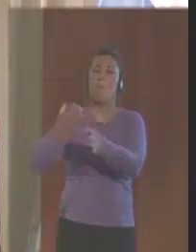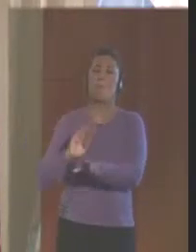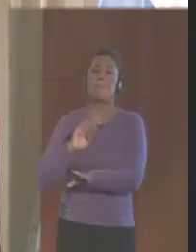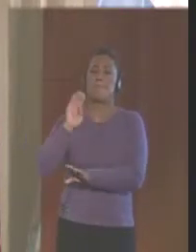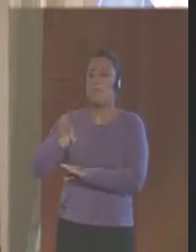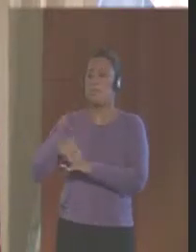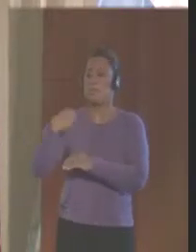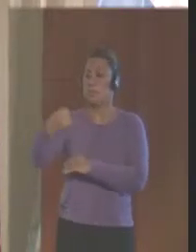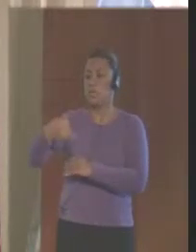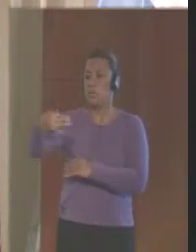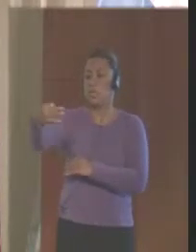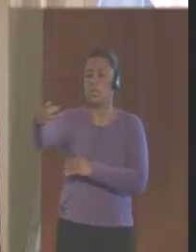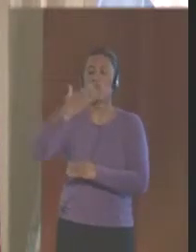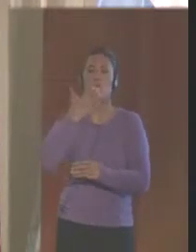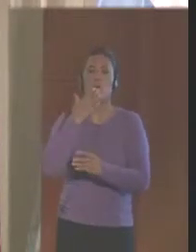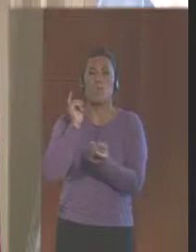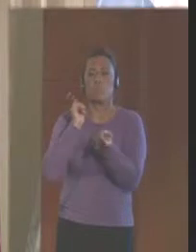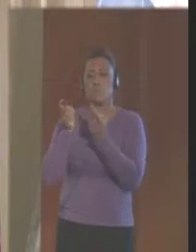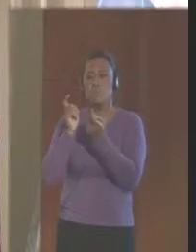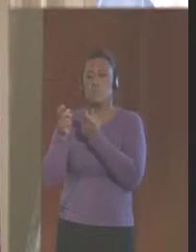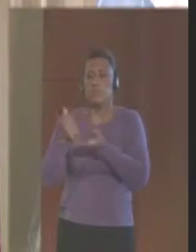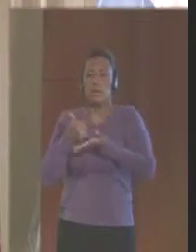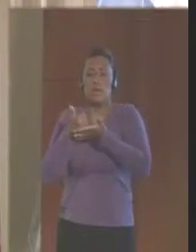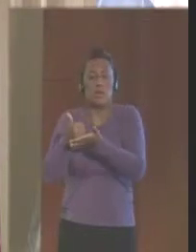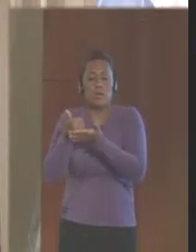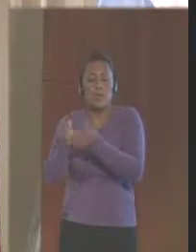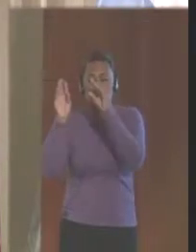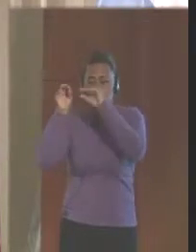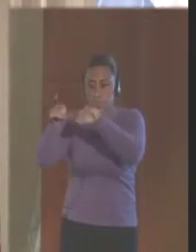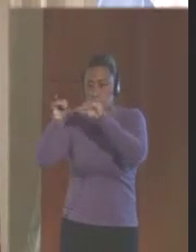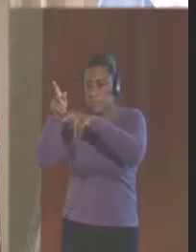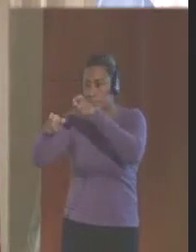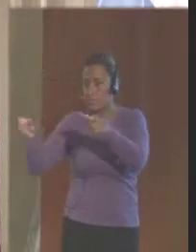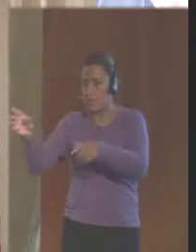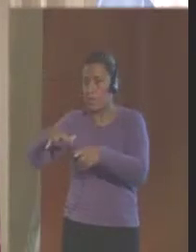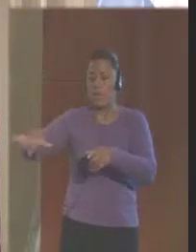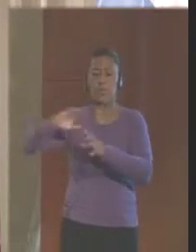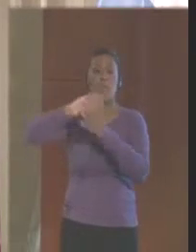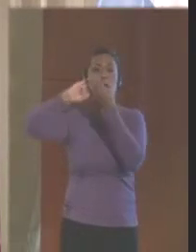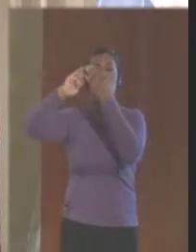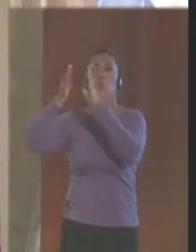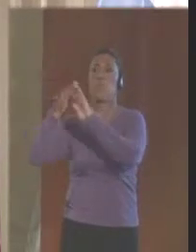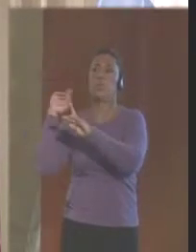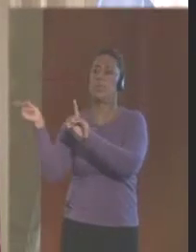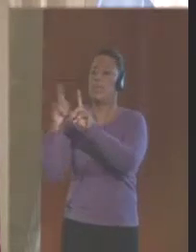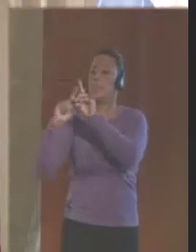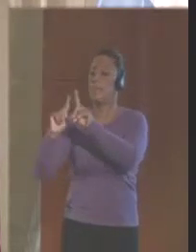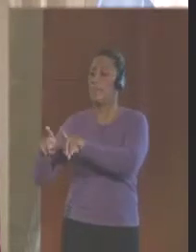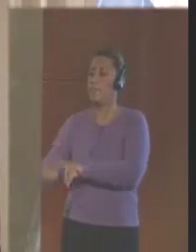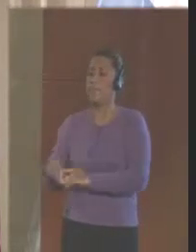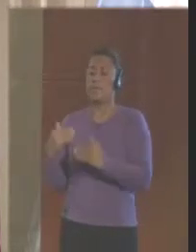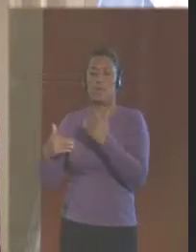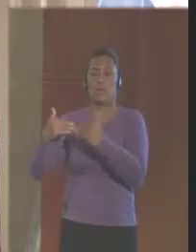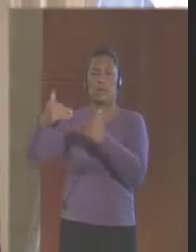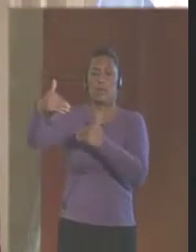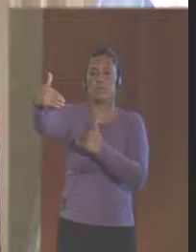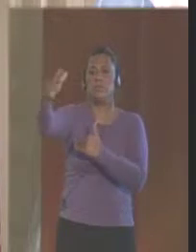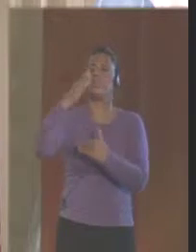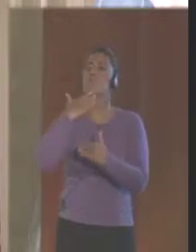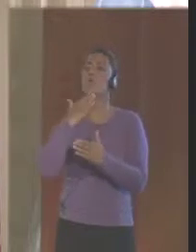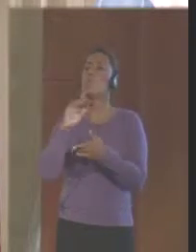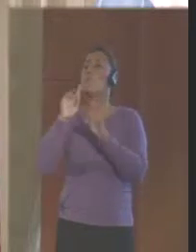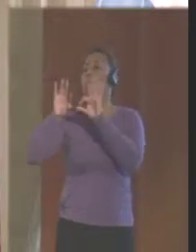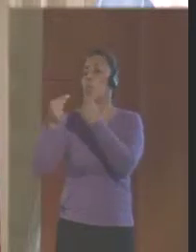in communities as part of a national volunteer program and community emergency